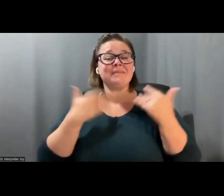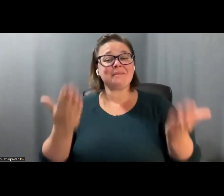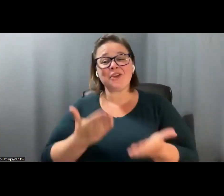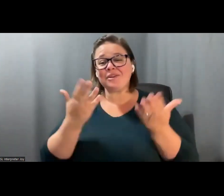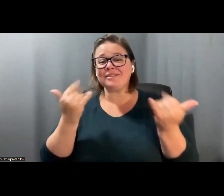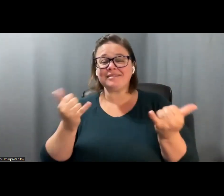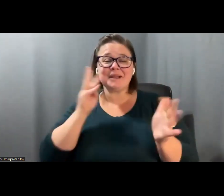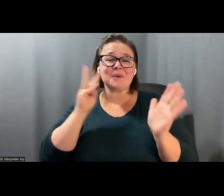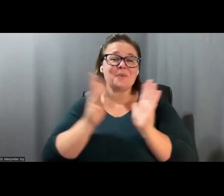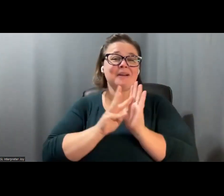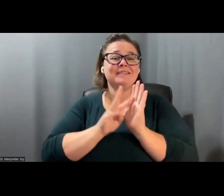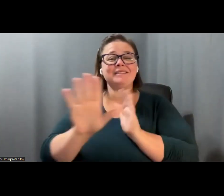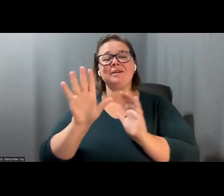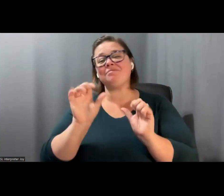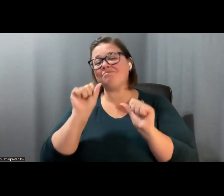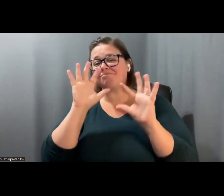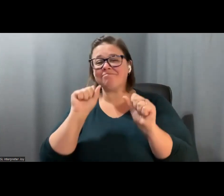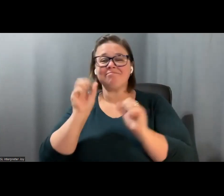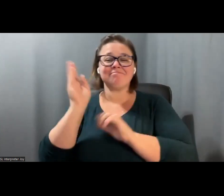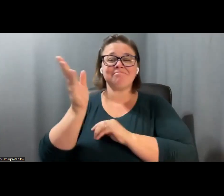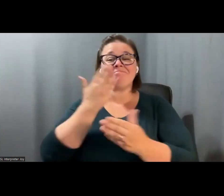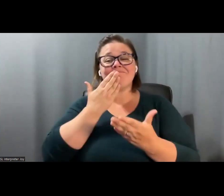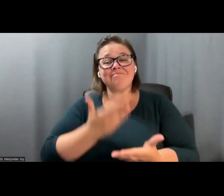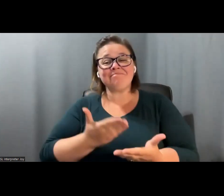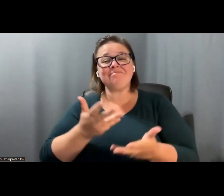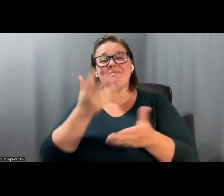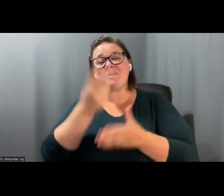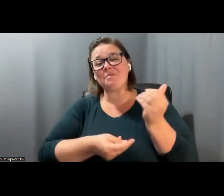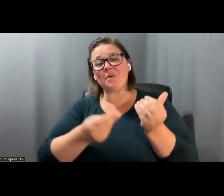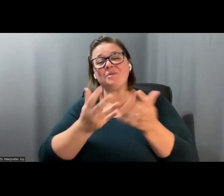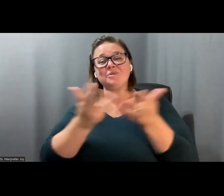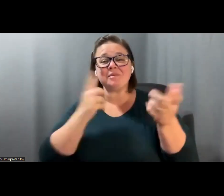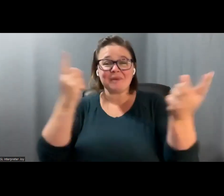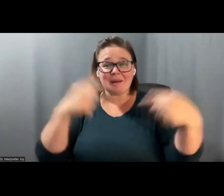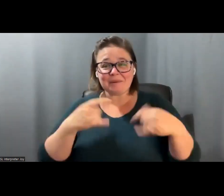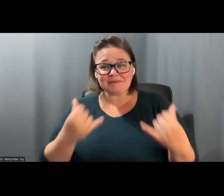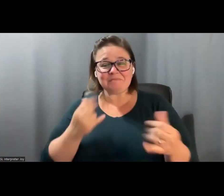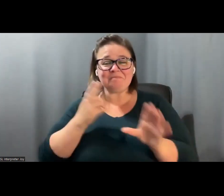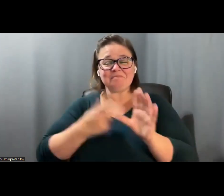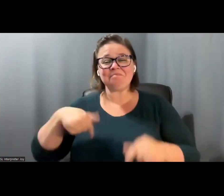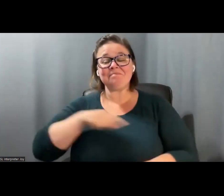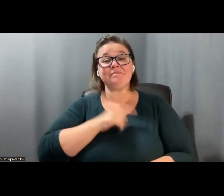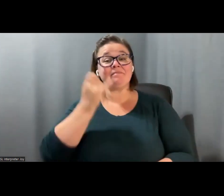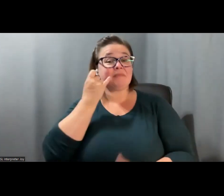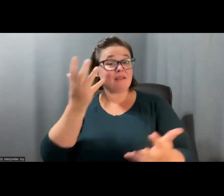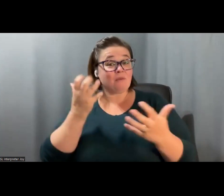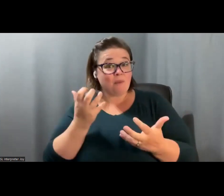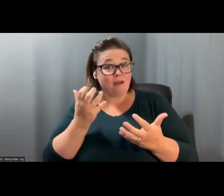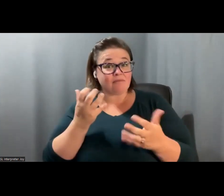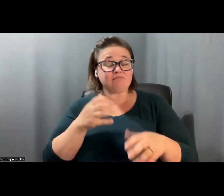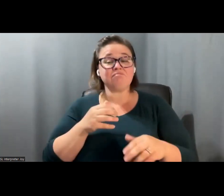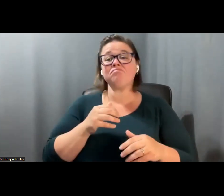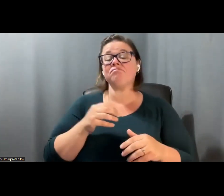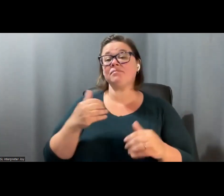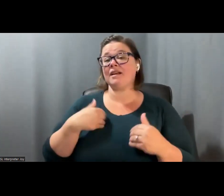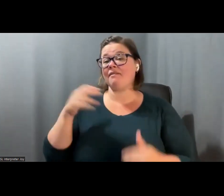awesome presentation. So thank you guys so much for being here. And if anyone would like, they can, we have the